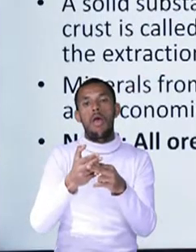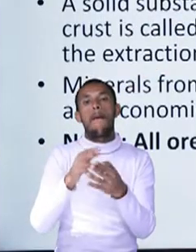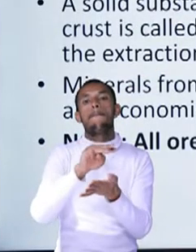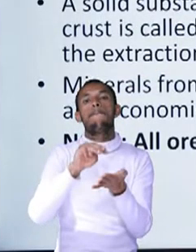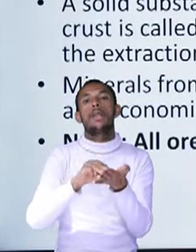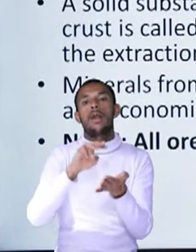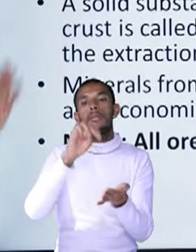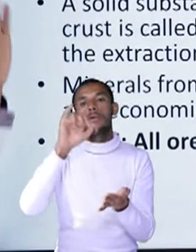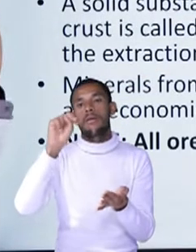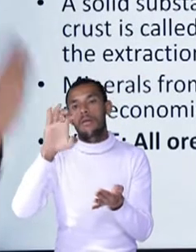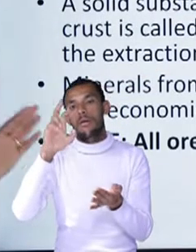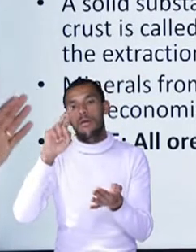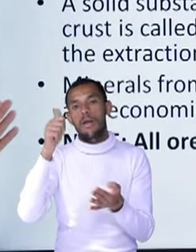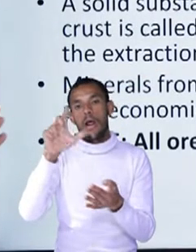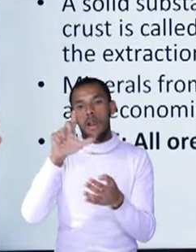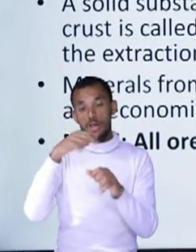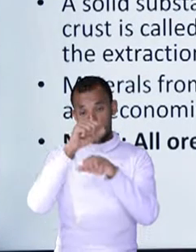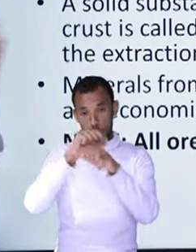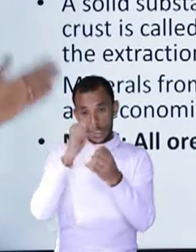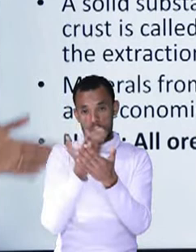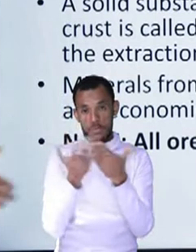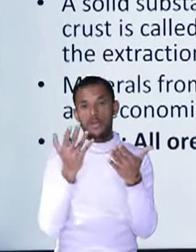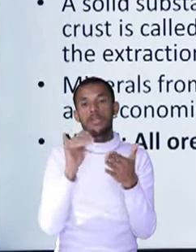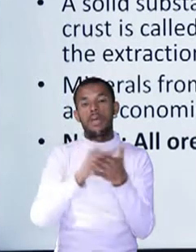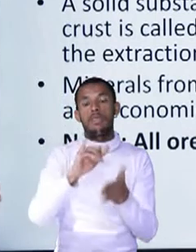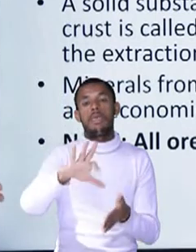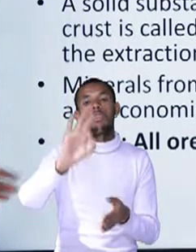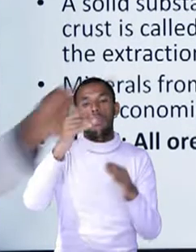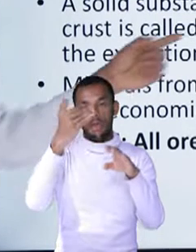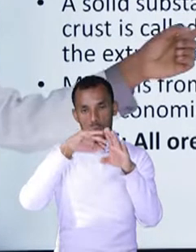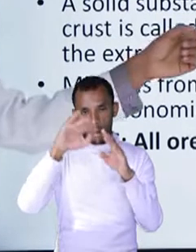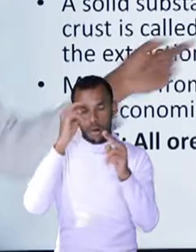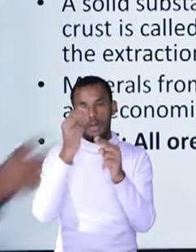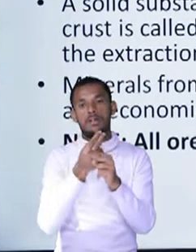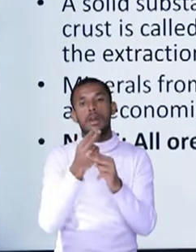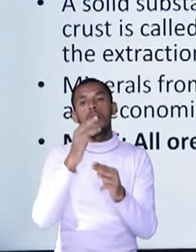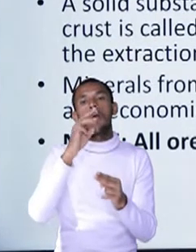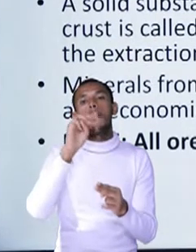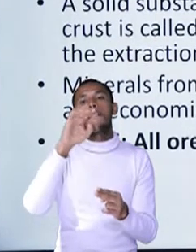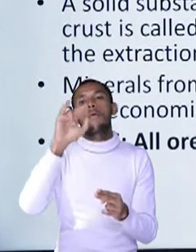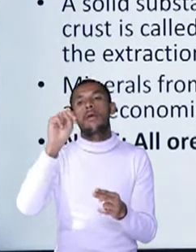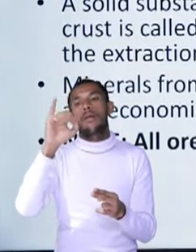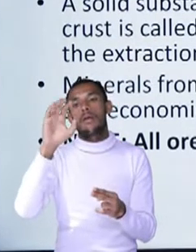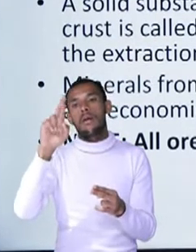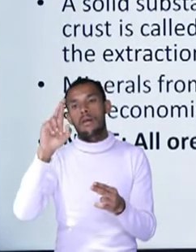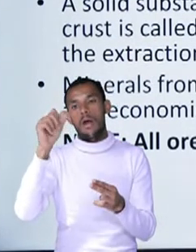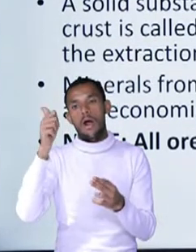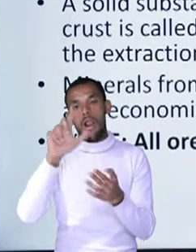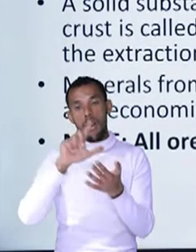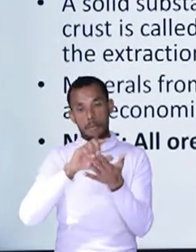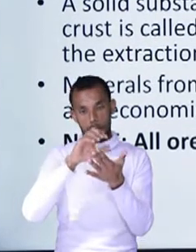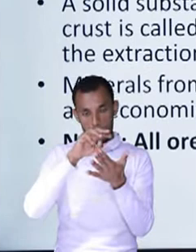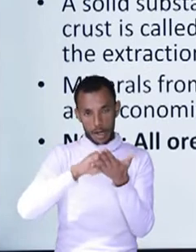mineral. A solid substance that occurs in nature is known as what? It is a mineral. All